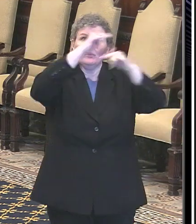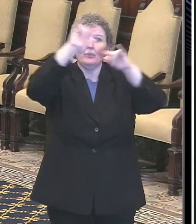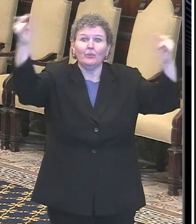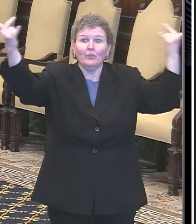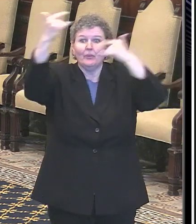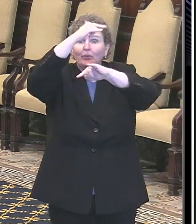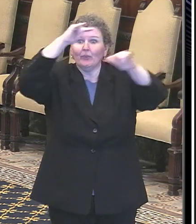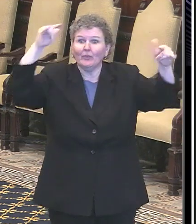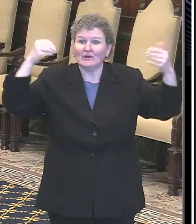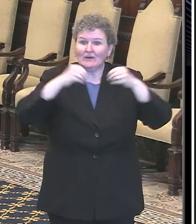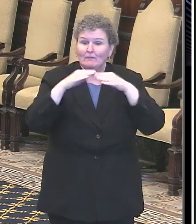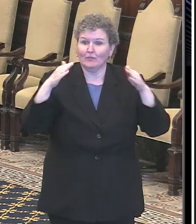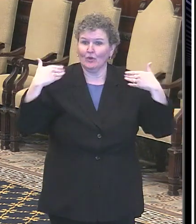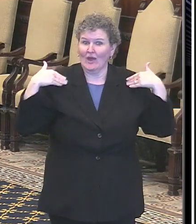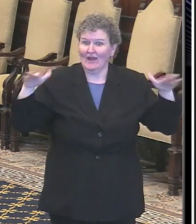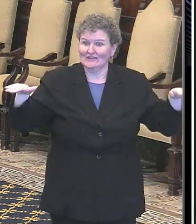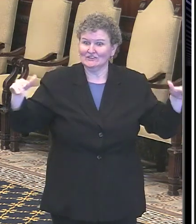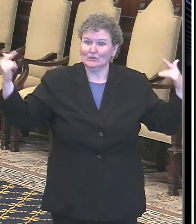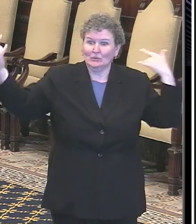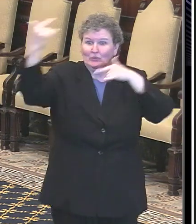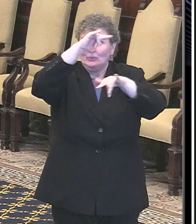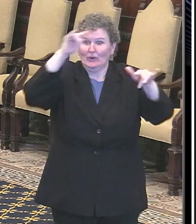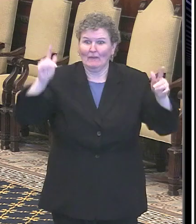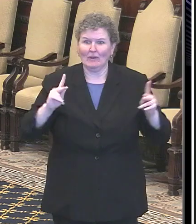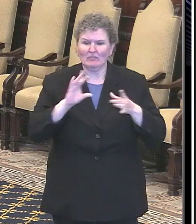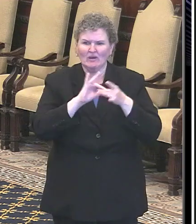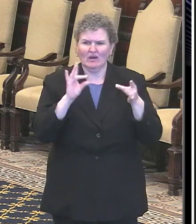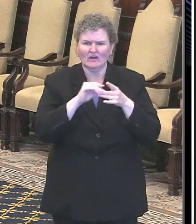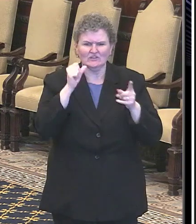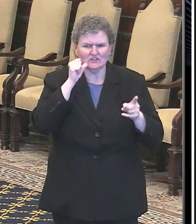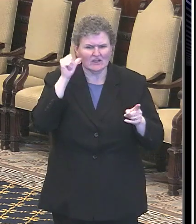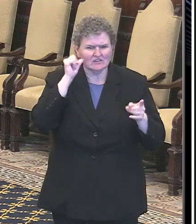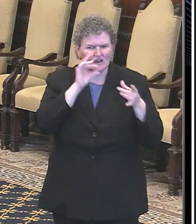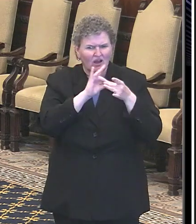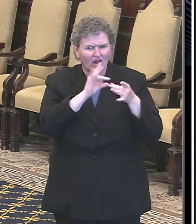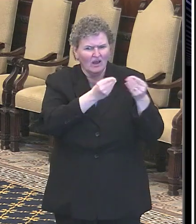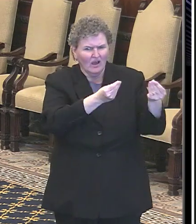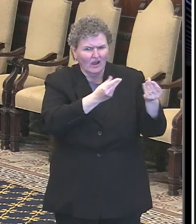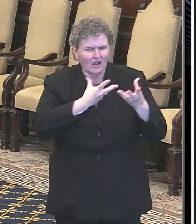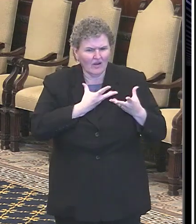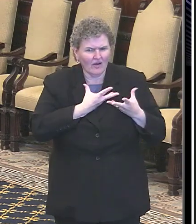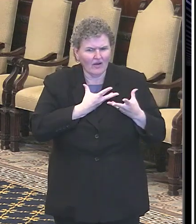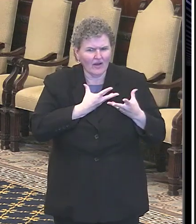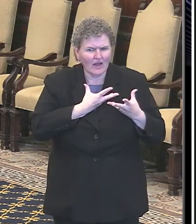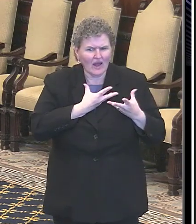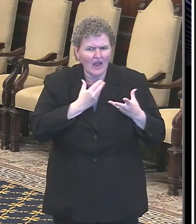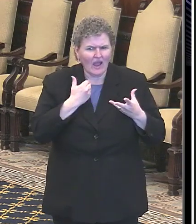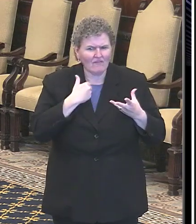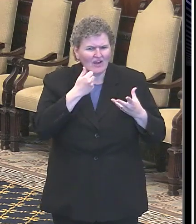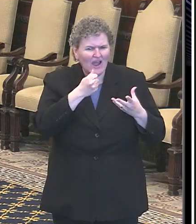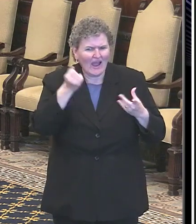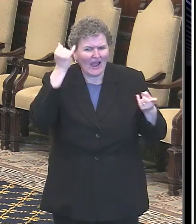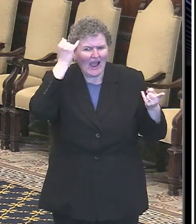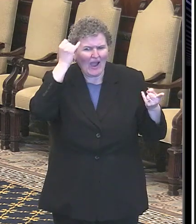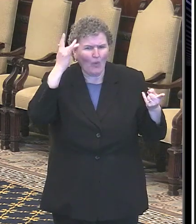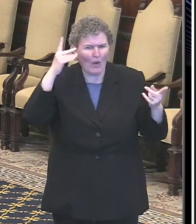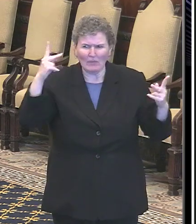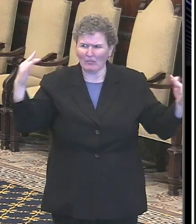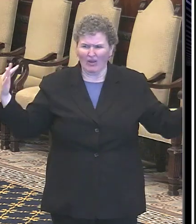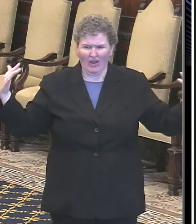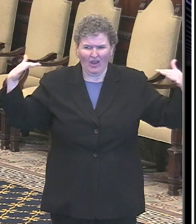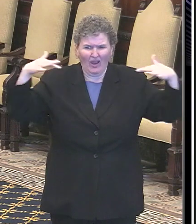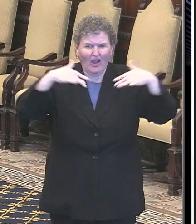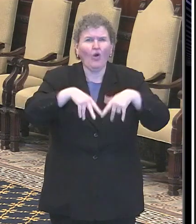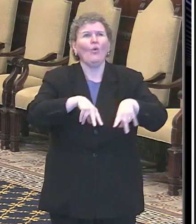wondered, in light of the mayor's comments yesterday, if anyone has any comment today about whether they should be doing that, whether that